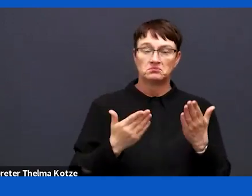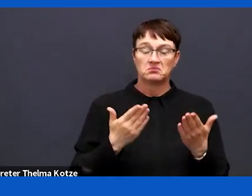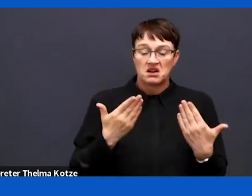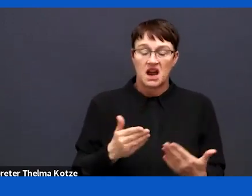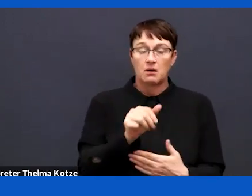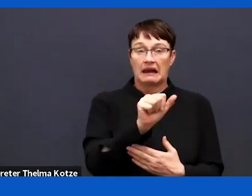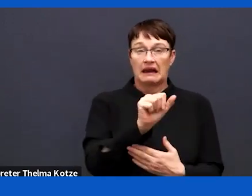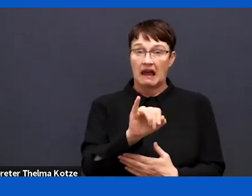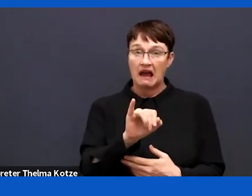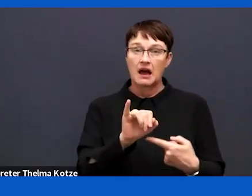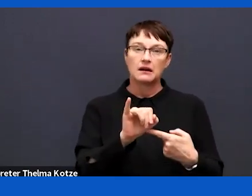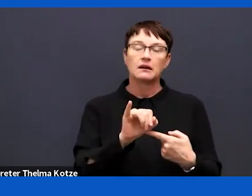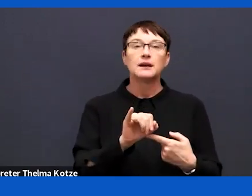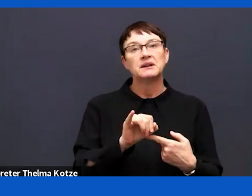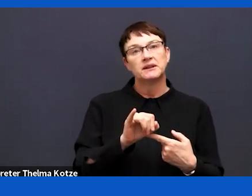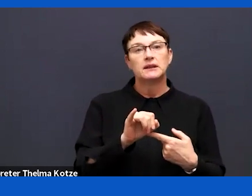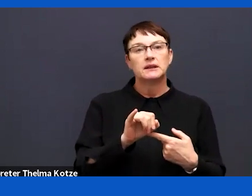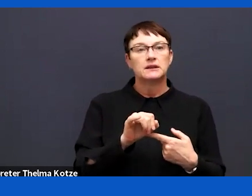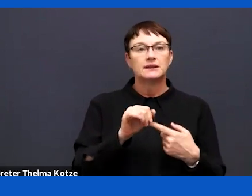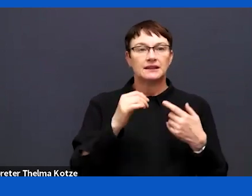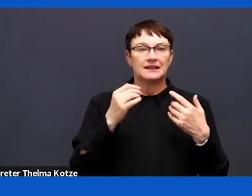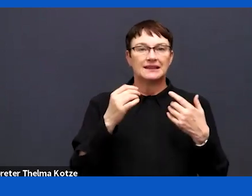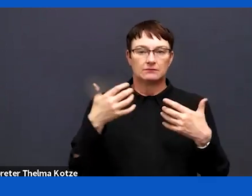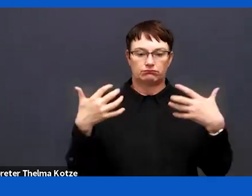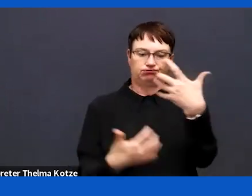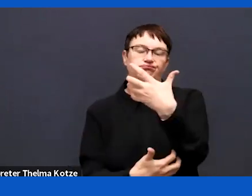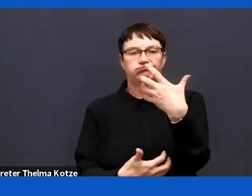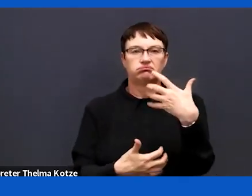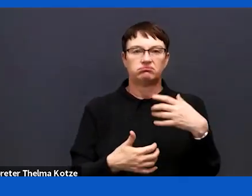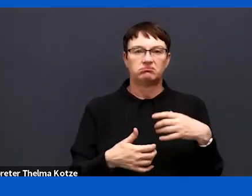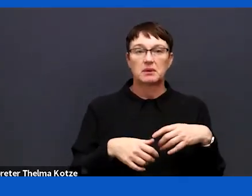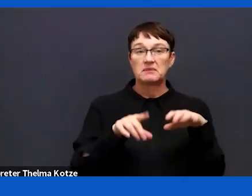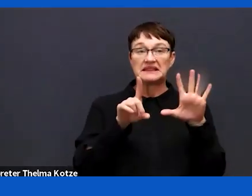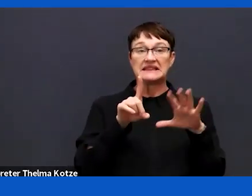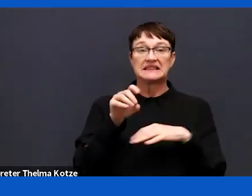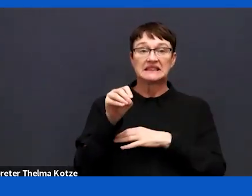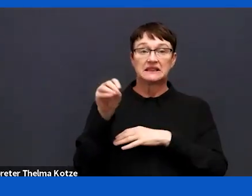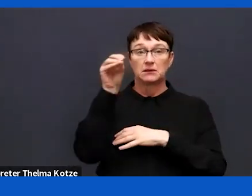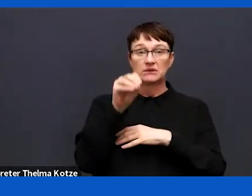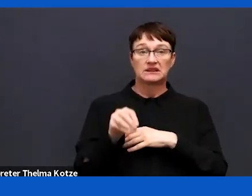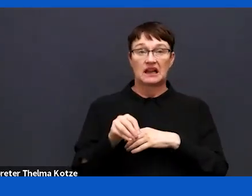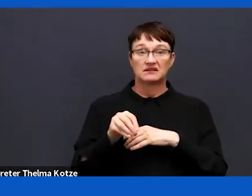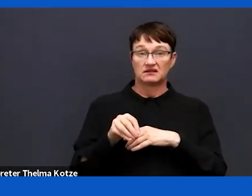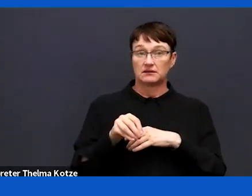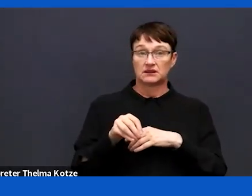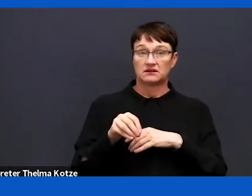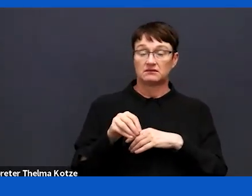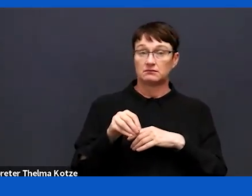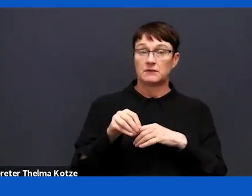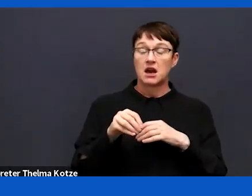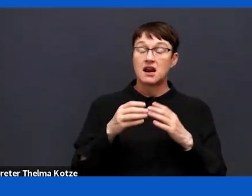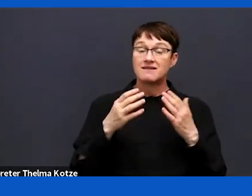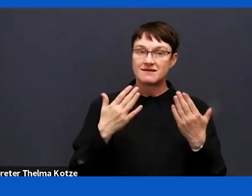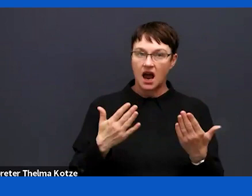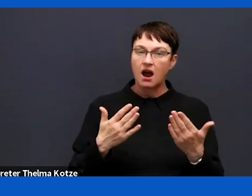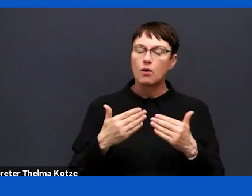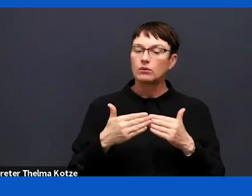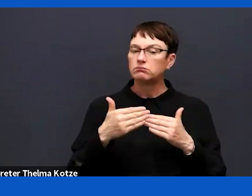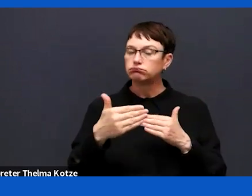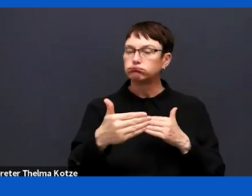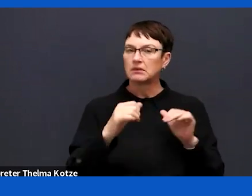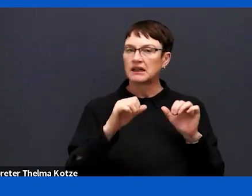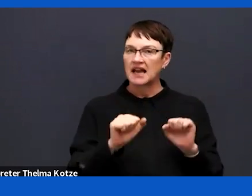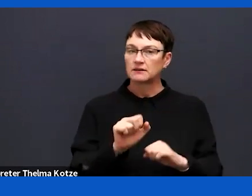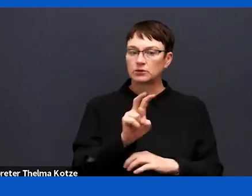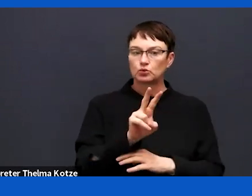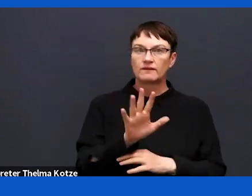as to 25% of the time that it would have taken you before to manually remediate a document. But I think the future in these areas